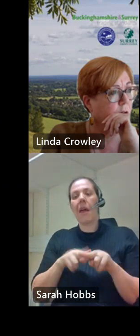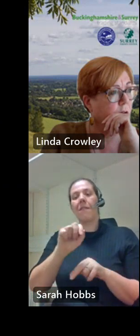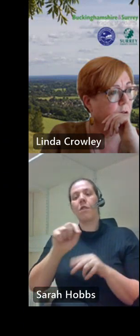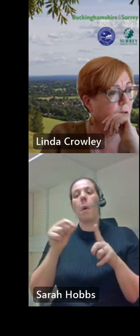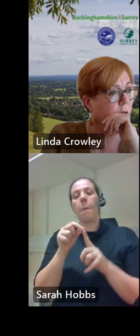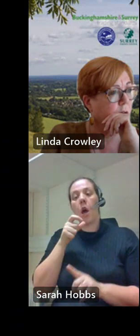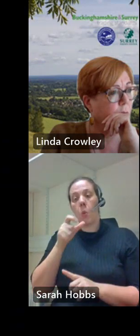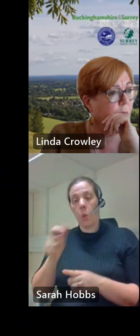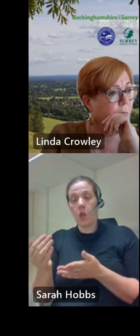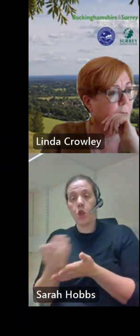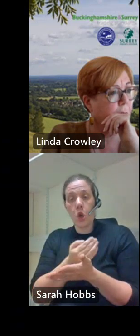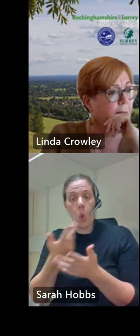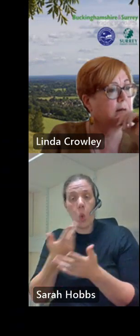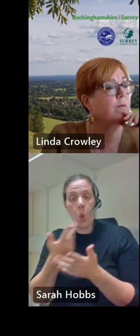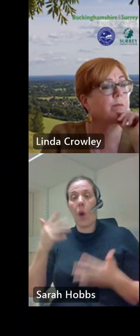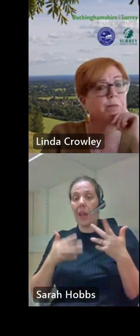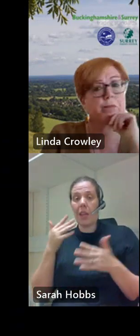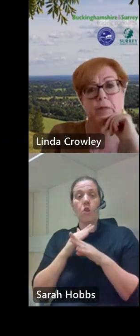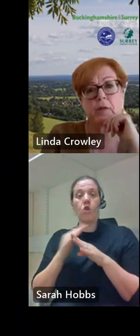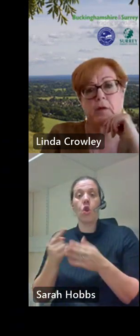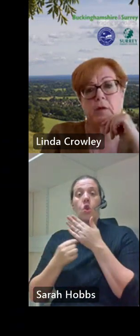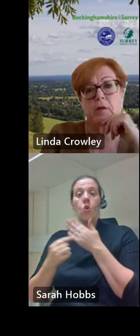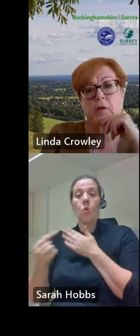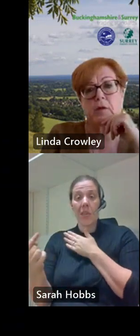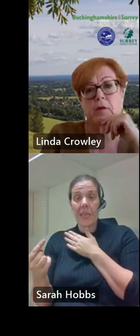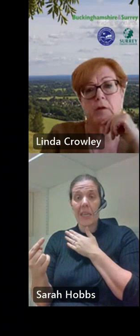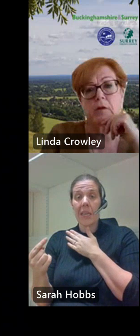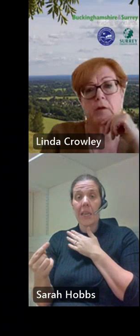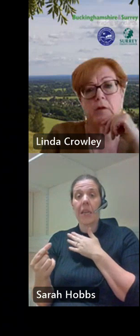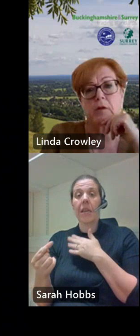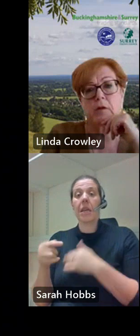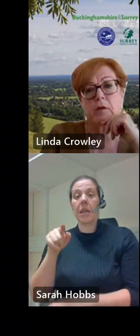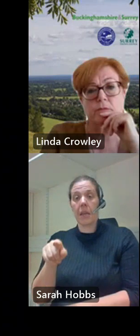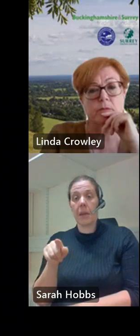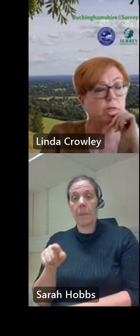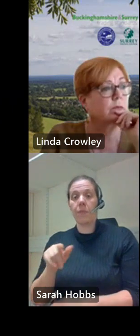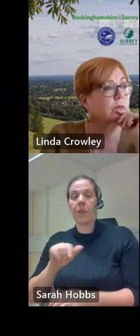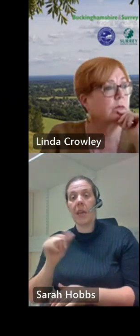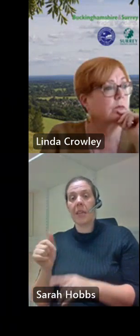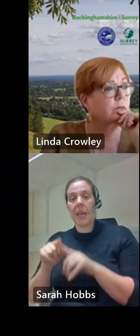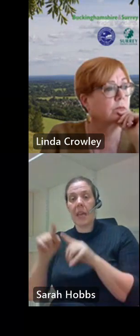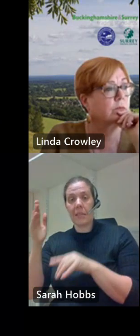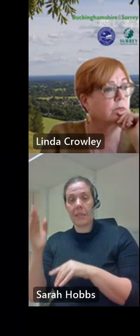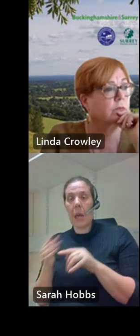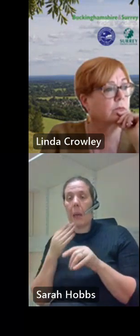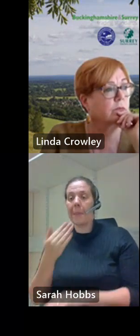your accounts are not unique and are not complex. Next slide, please.